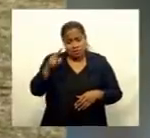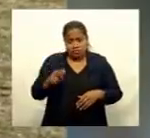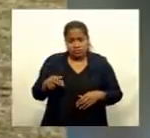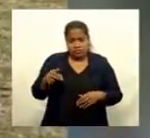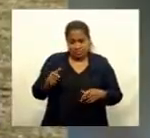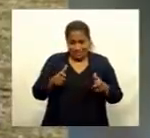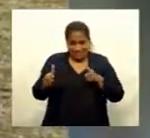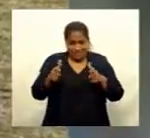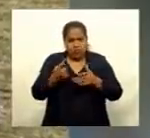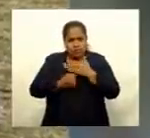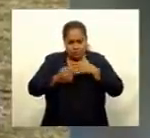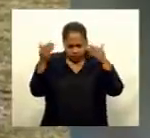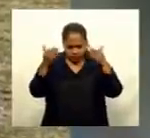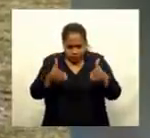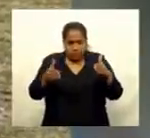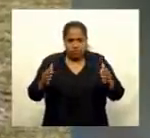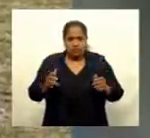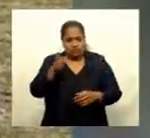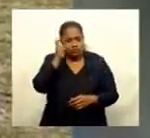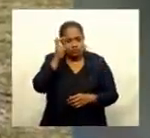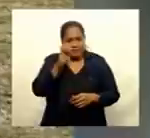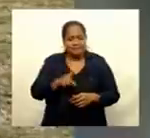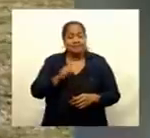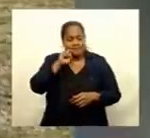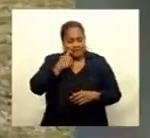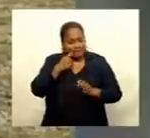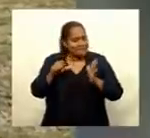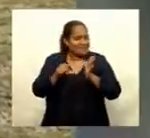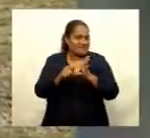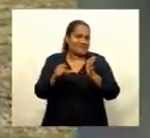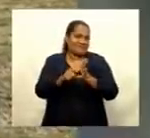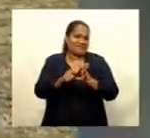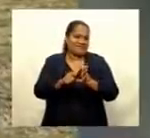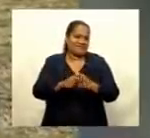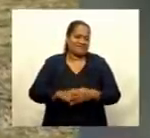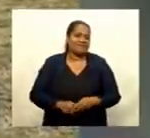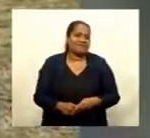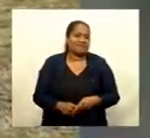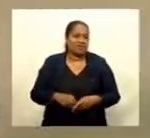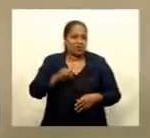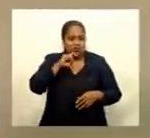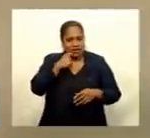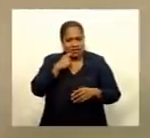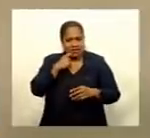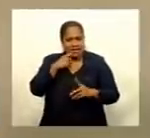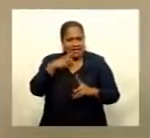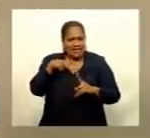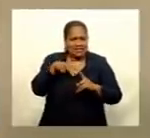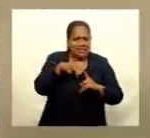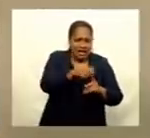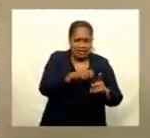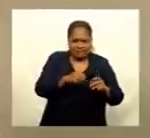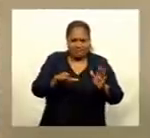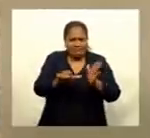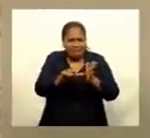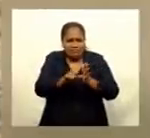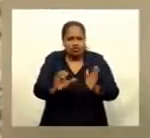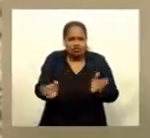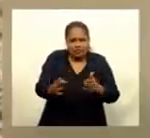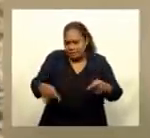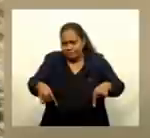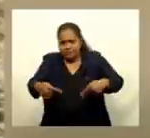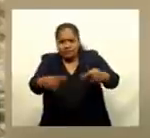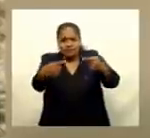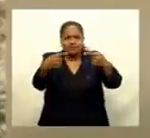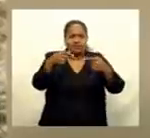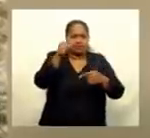on backing their training. it's going to be tough. They will have been battle hardened by playing against each other. They will know what the level